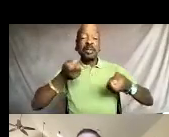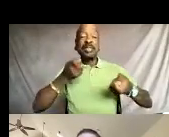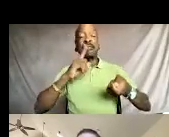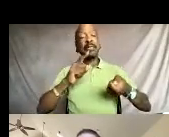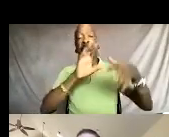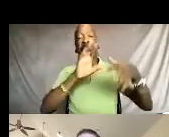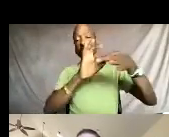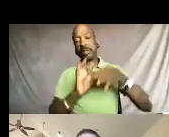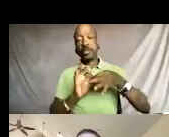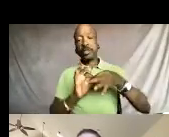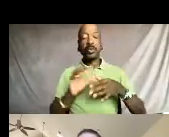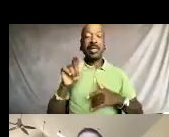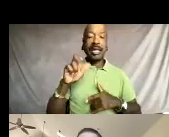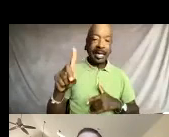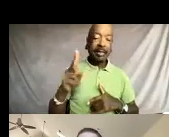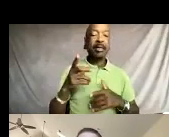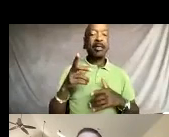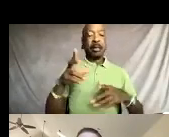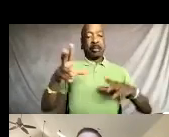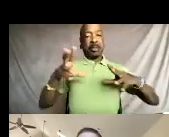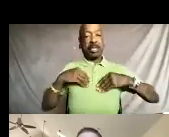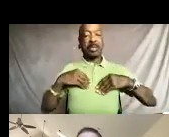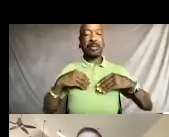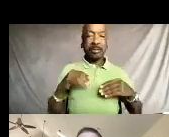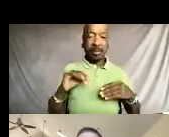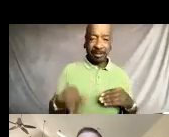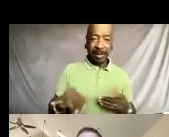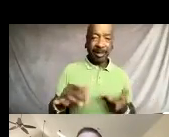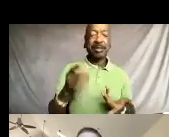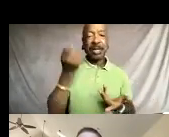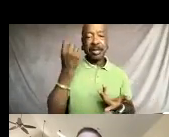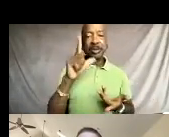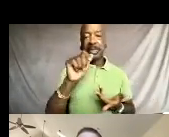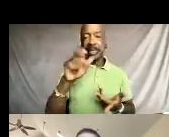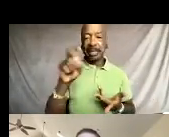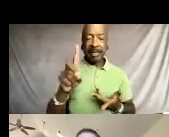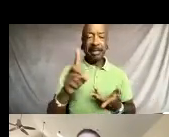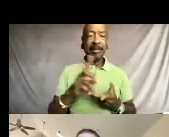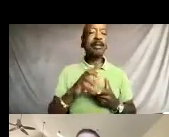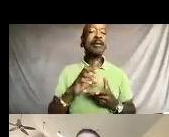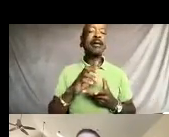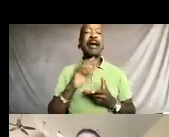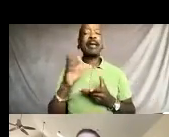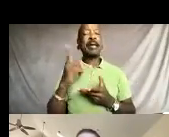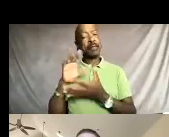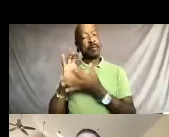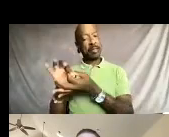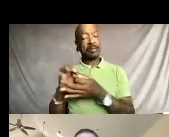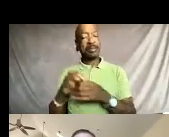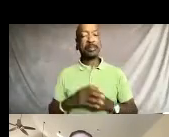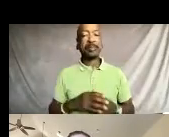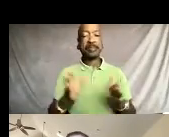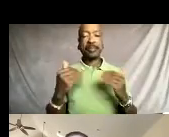where we get to our roots and come to understand land as a web of relationship. Next slide. Several